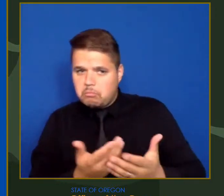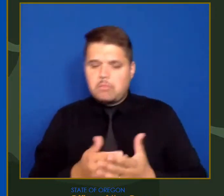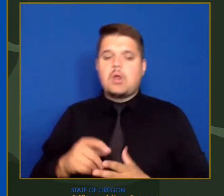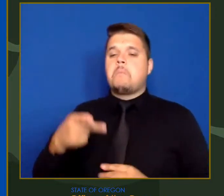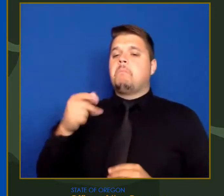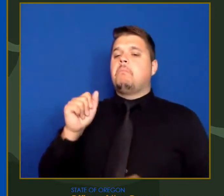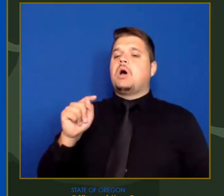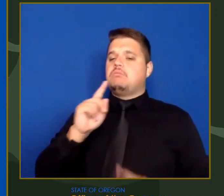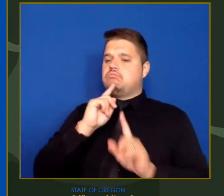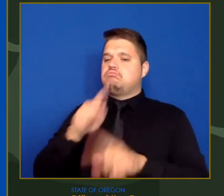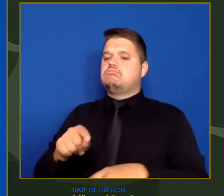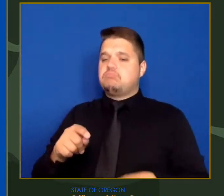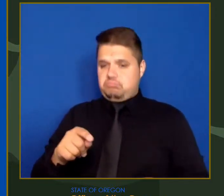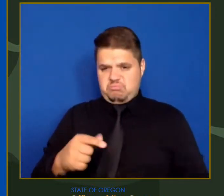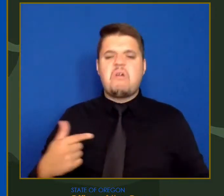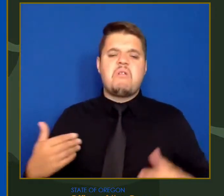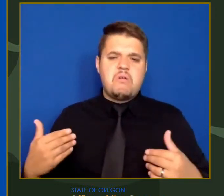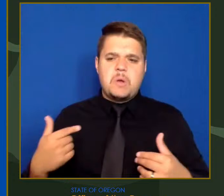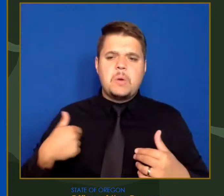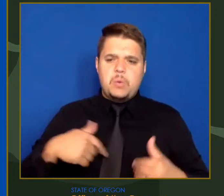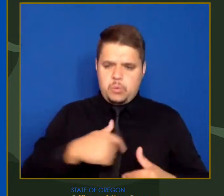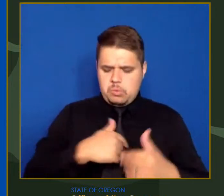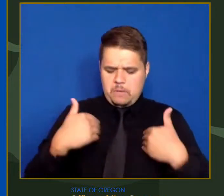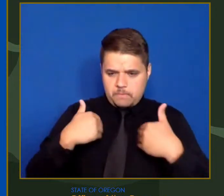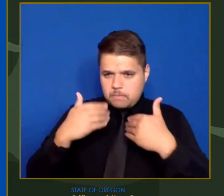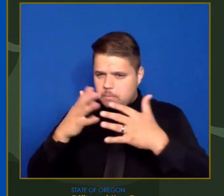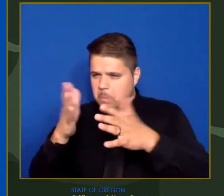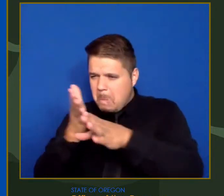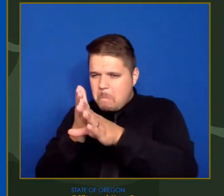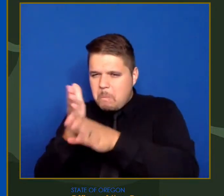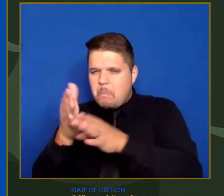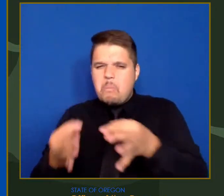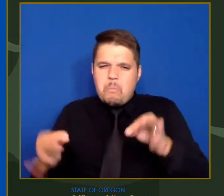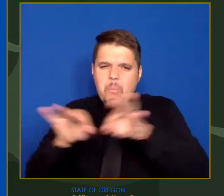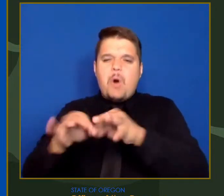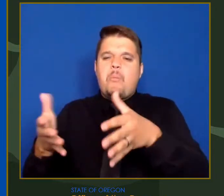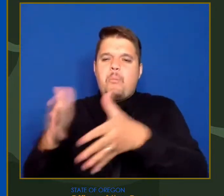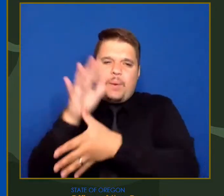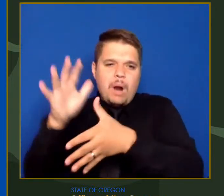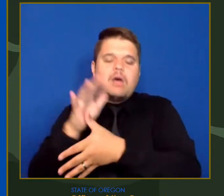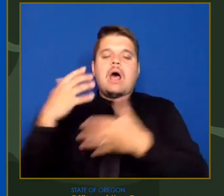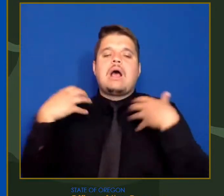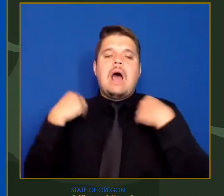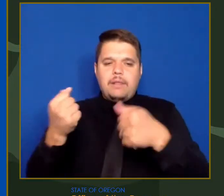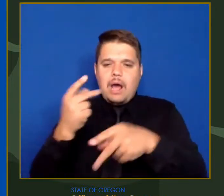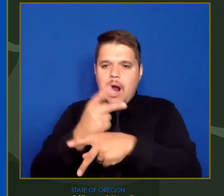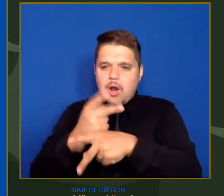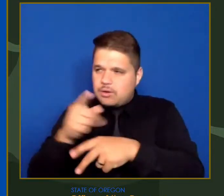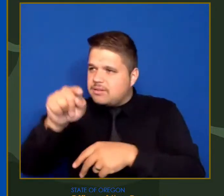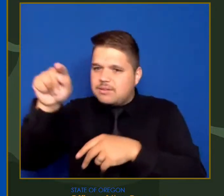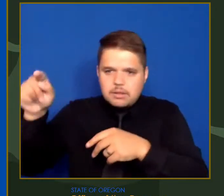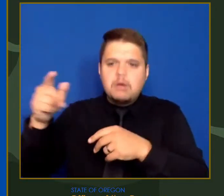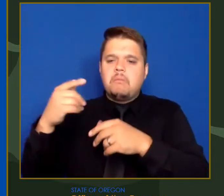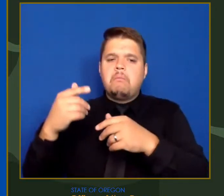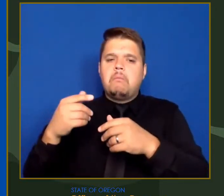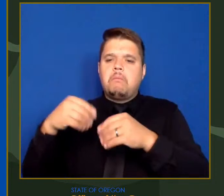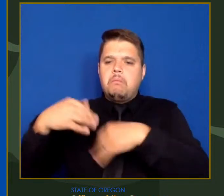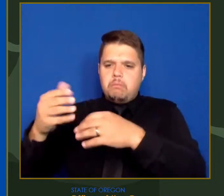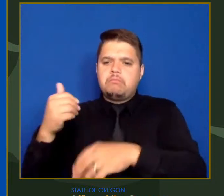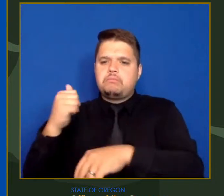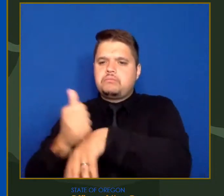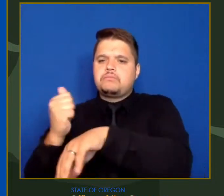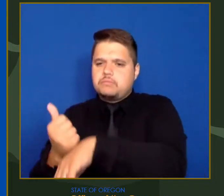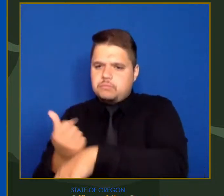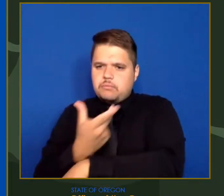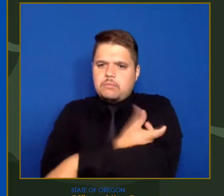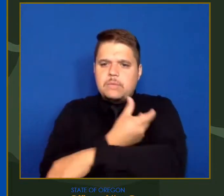I wouldn't say we're quite to every single primary care provider having it yet, but we're building toward that. That becomes more possible as the mass vaccination sites